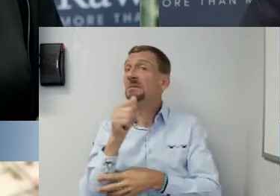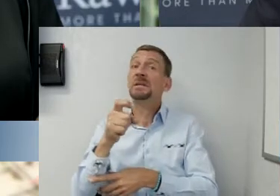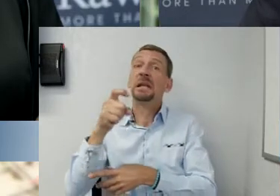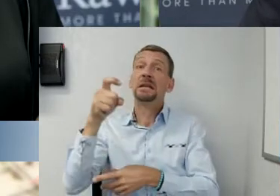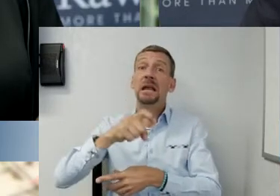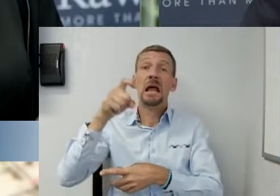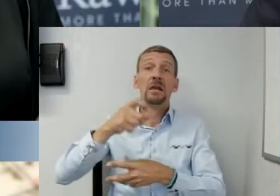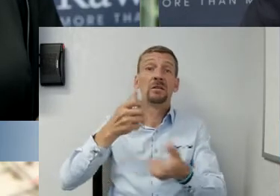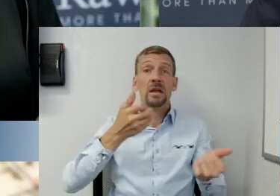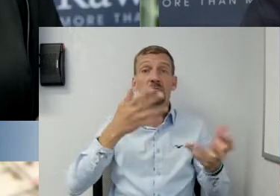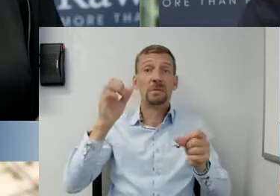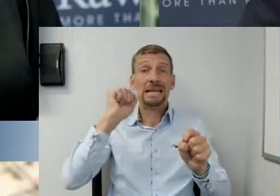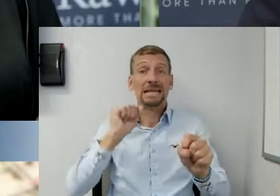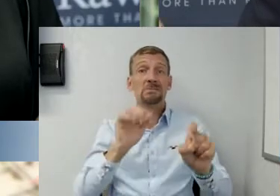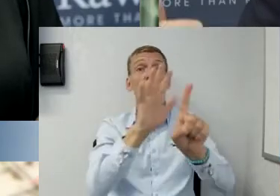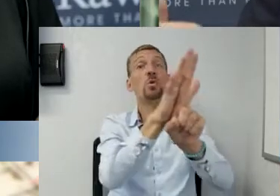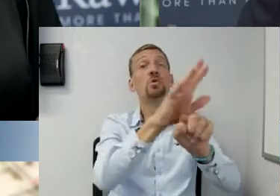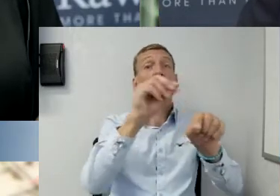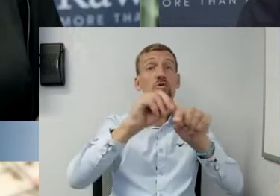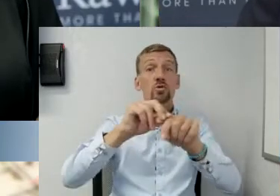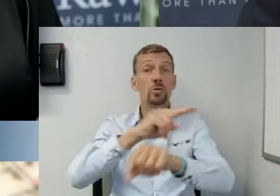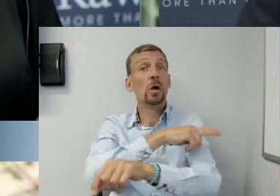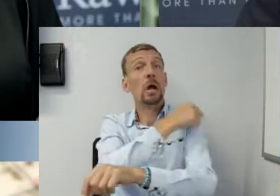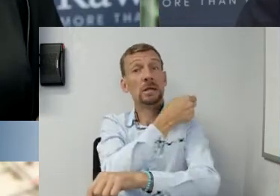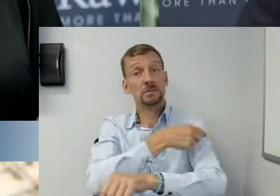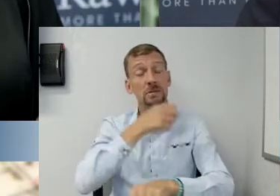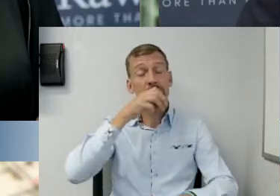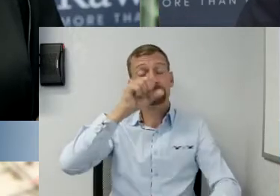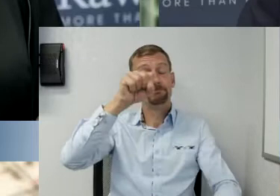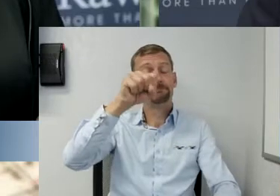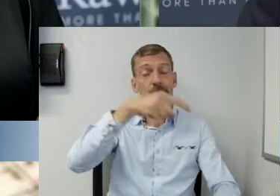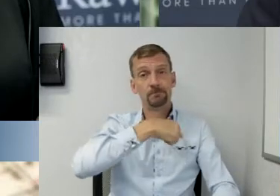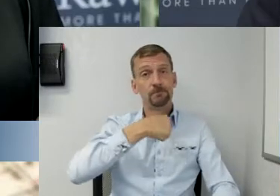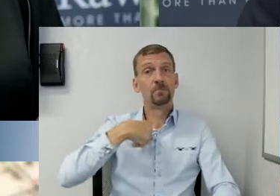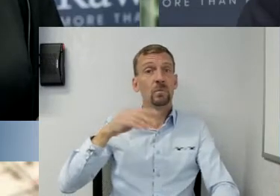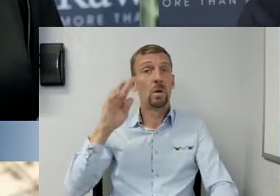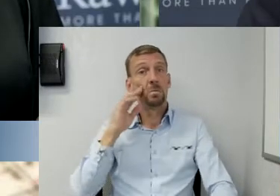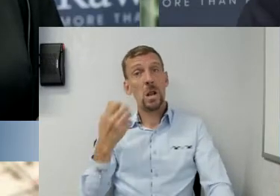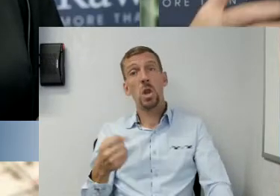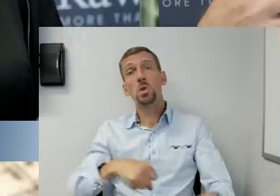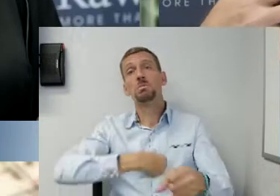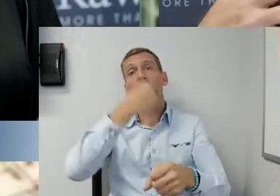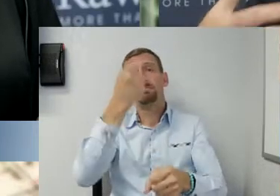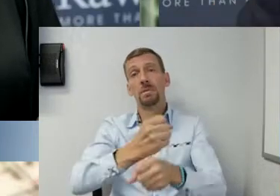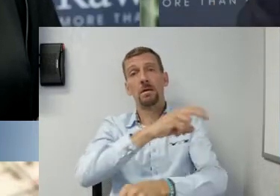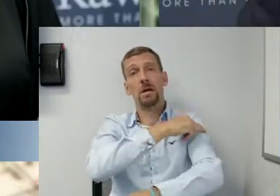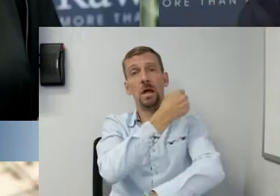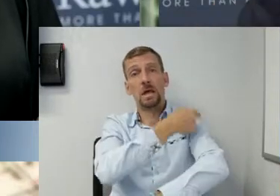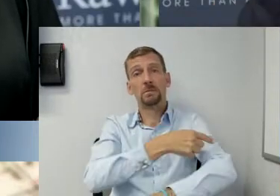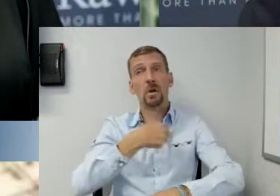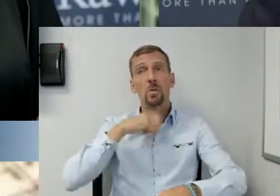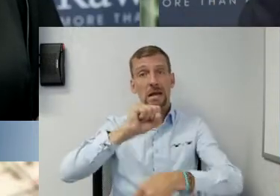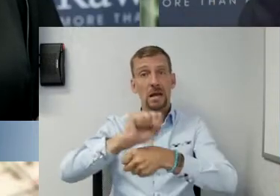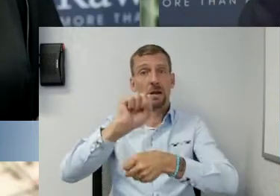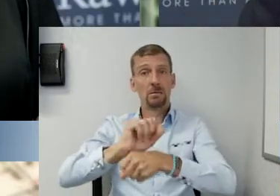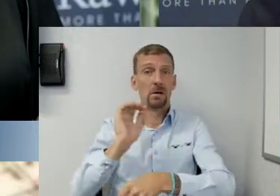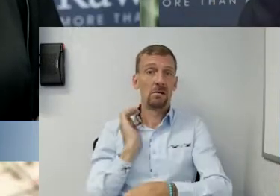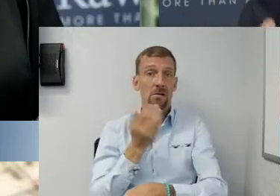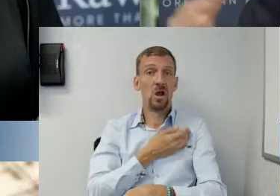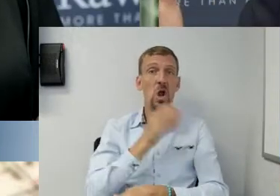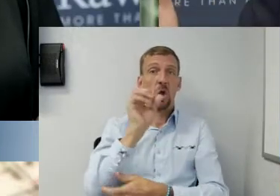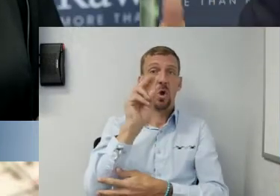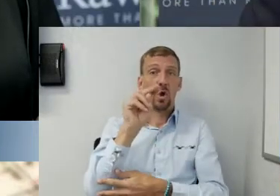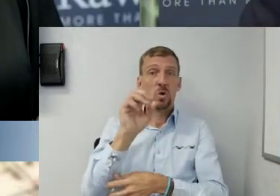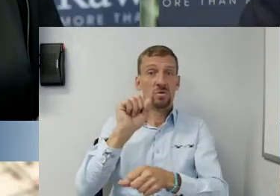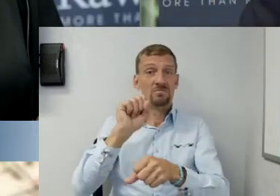unnecessarily bringing exposure into the hospital, then yeah, we very easily could go into lockdown. We employ our own security forces. We